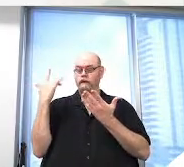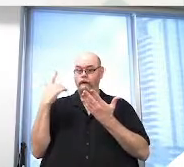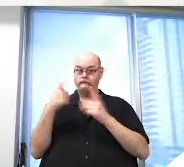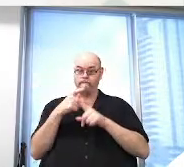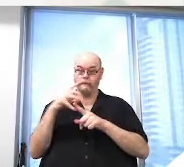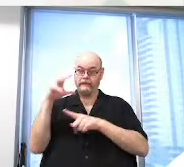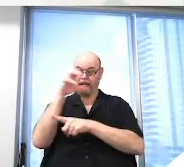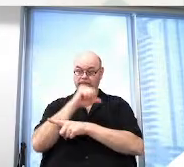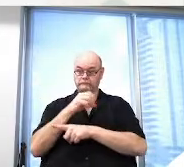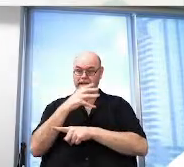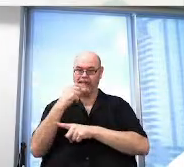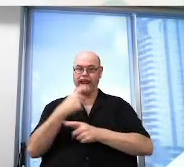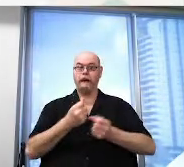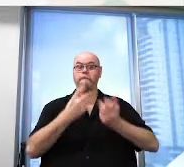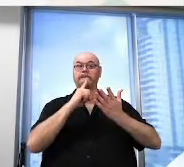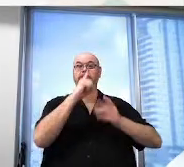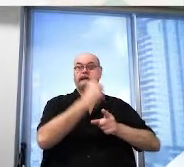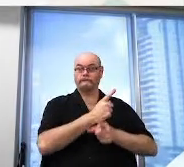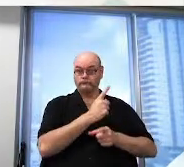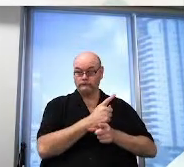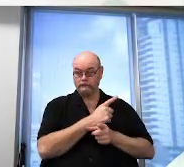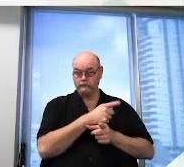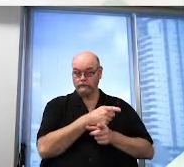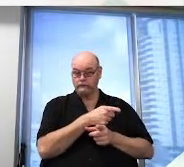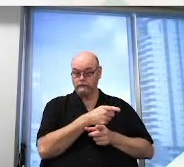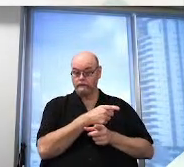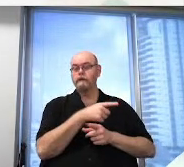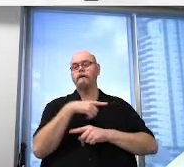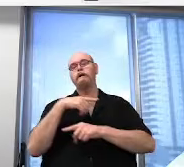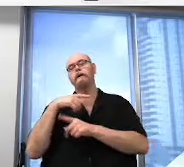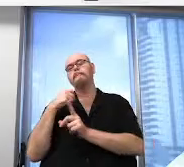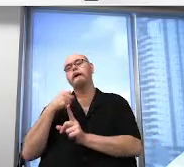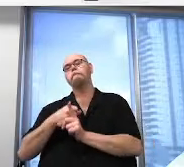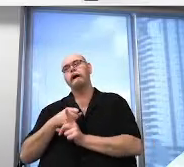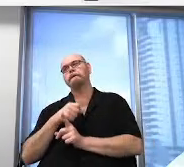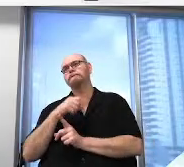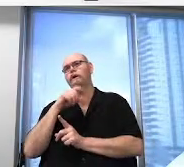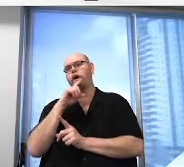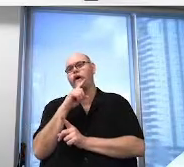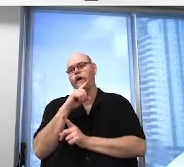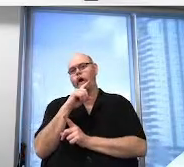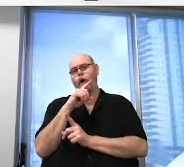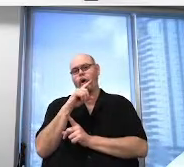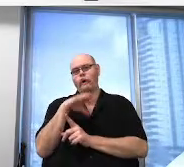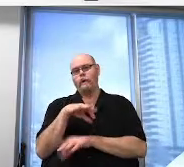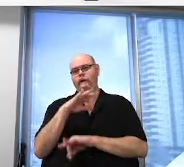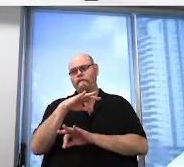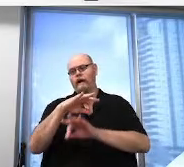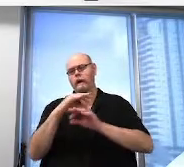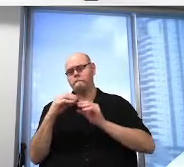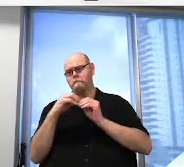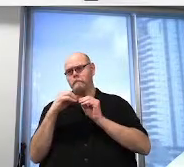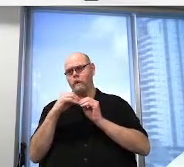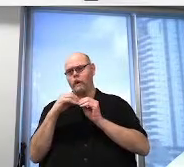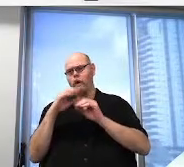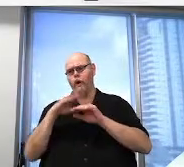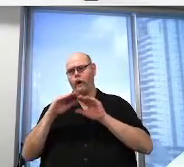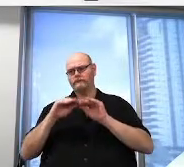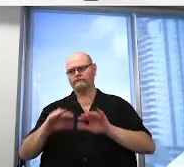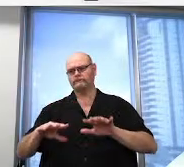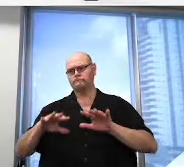the differences between the estimate and what you're observing, cost drivers? Yeah, the main impacts have, we've found more on